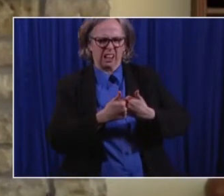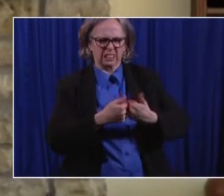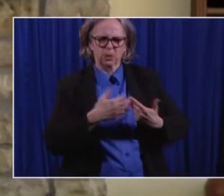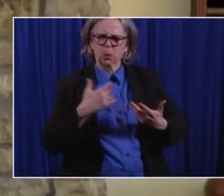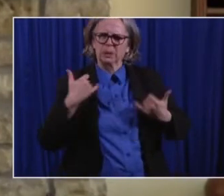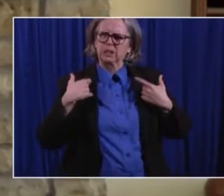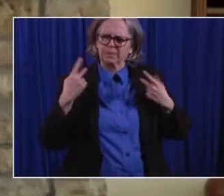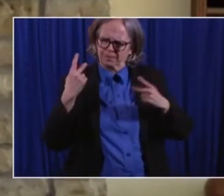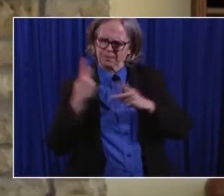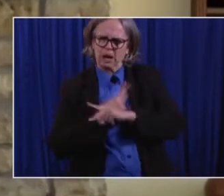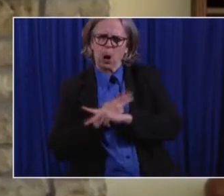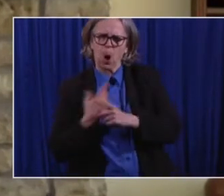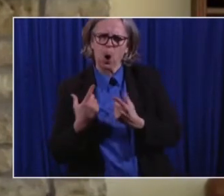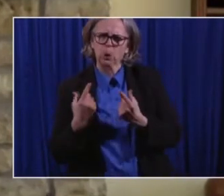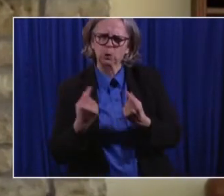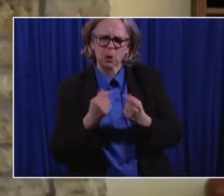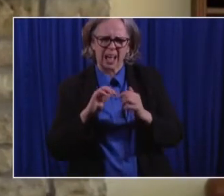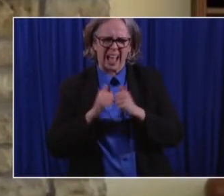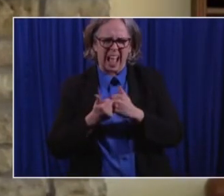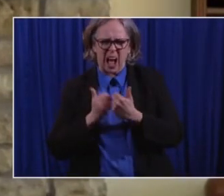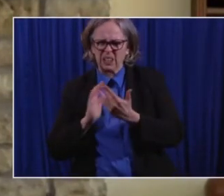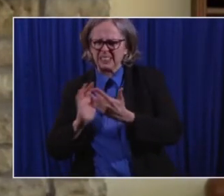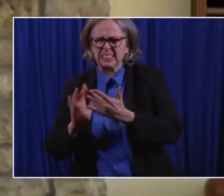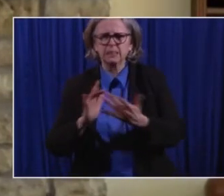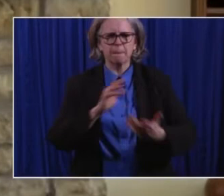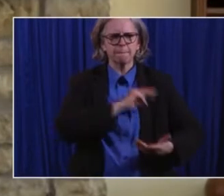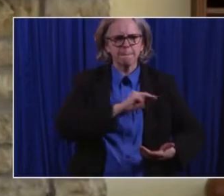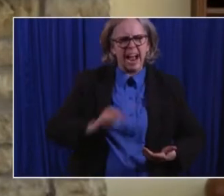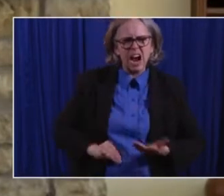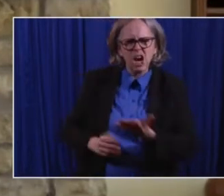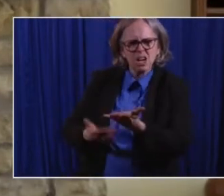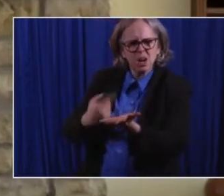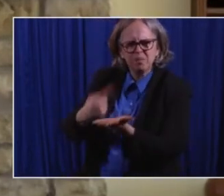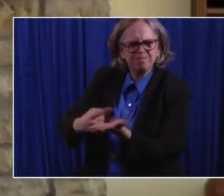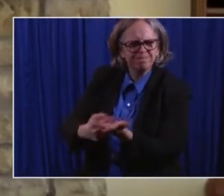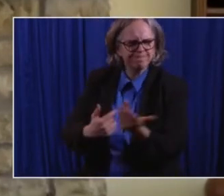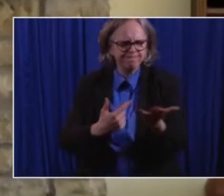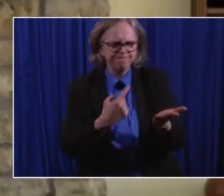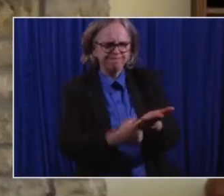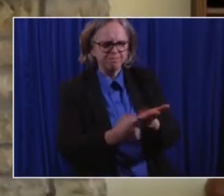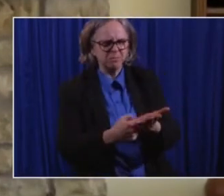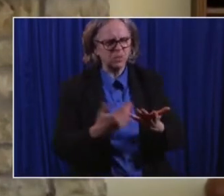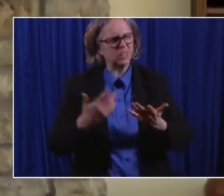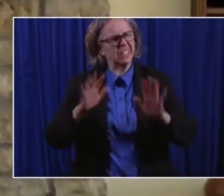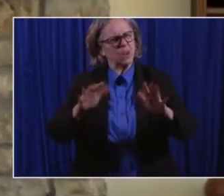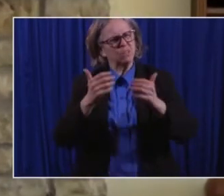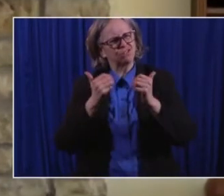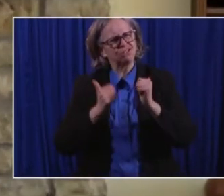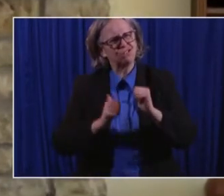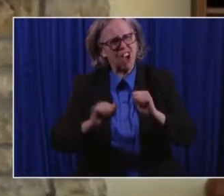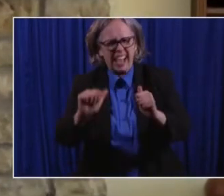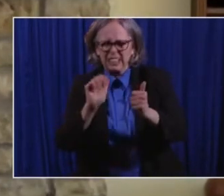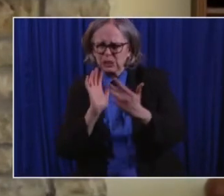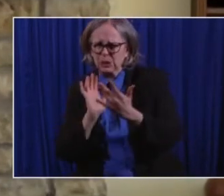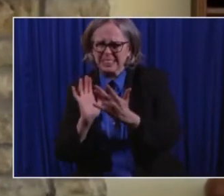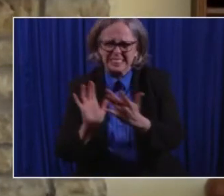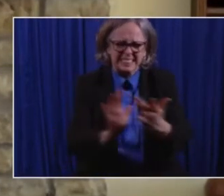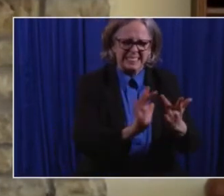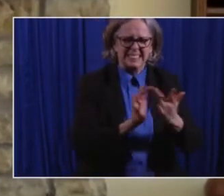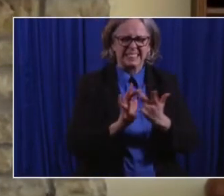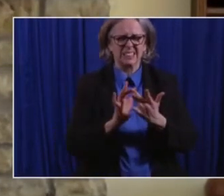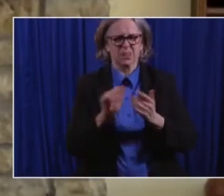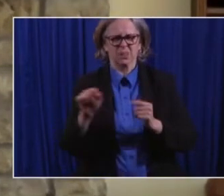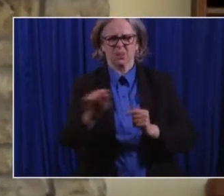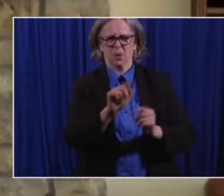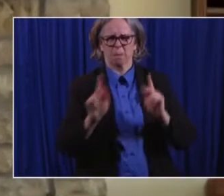conversations with mayors a couple hours ago. So we're all dedicated to try to break through with that. And we hope to have some